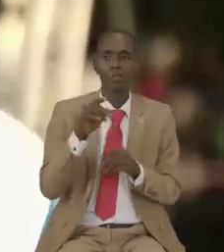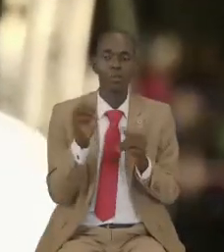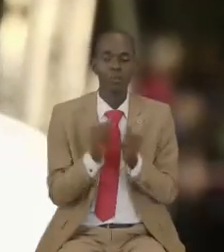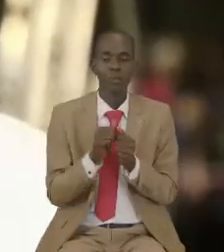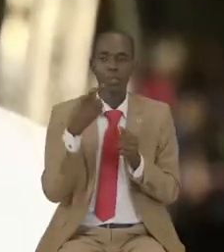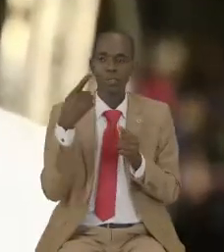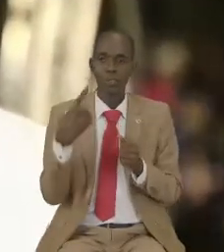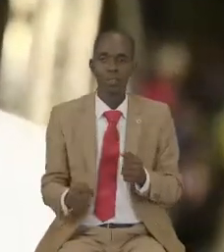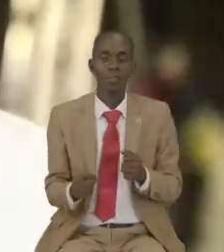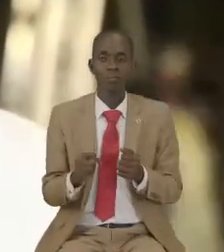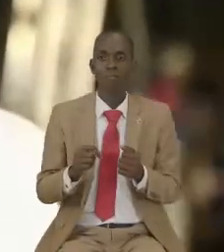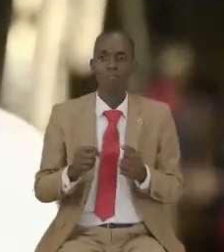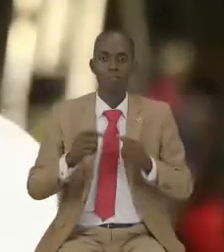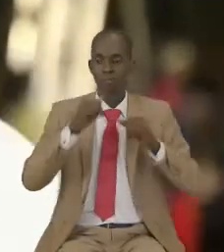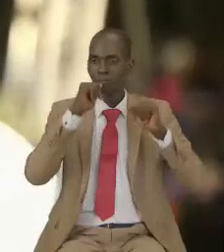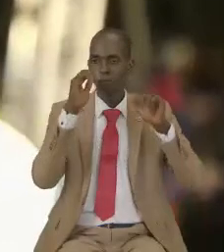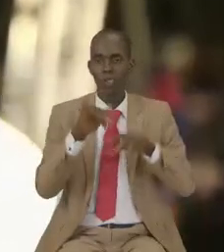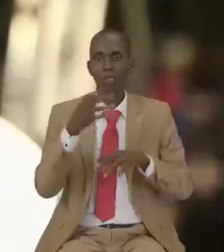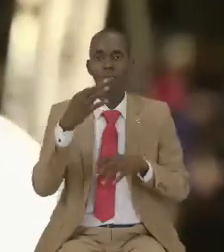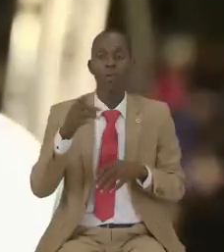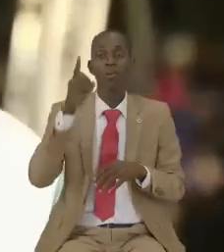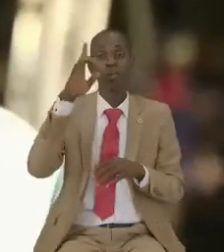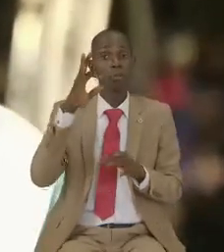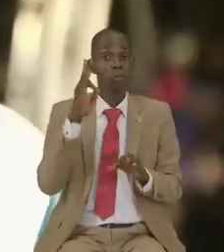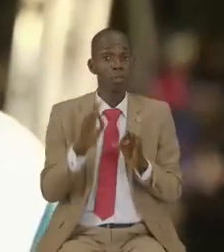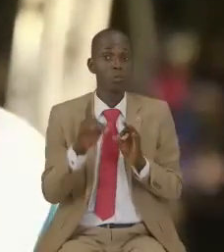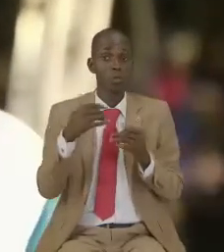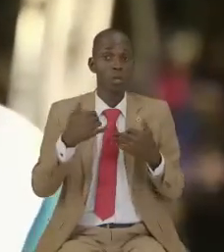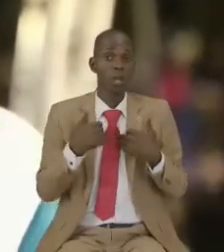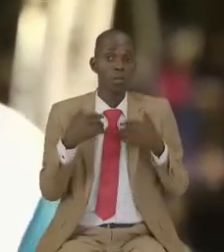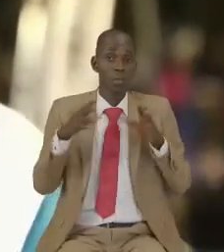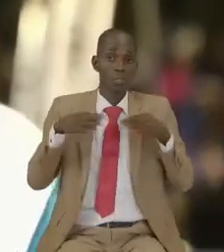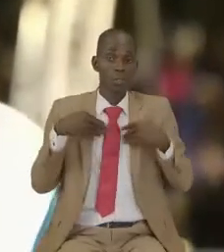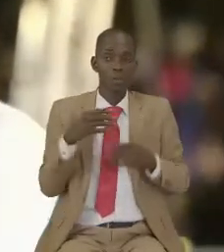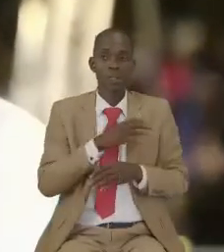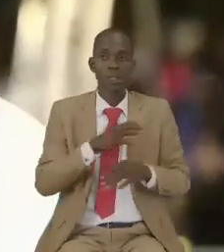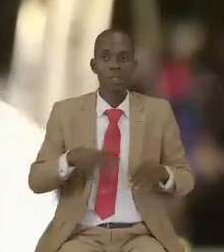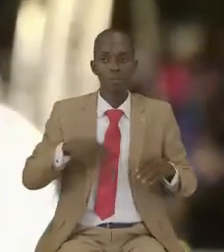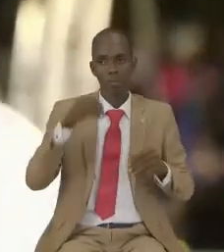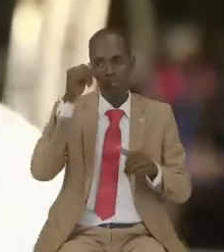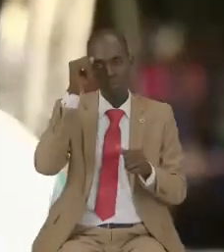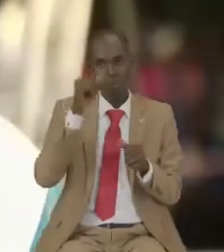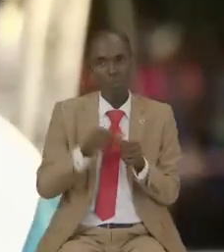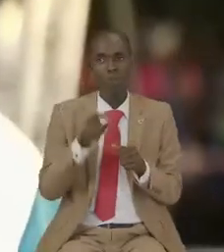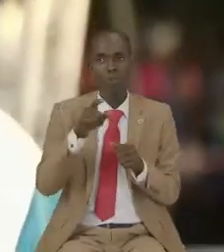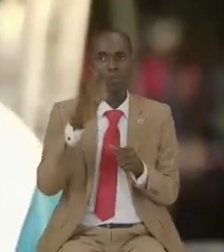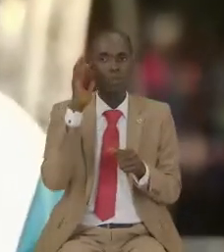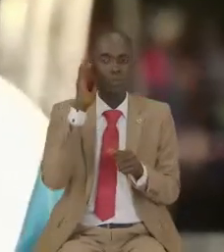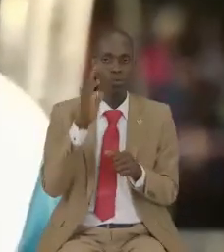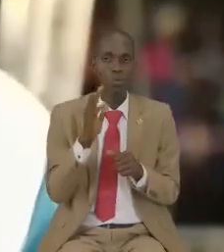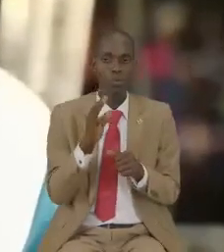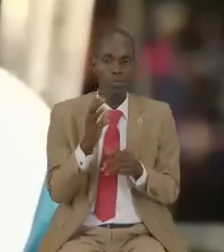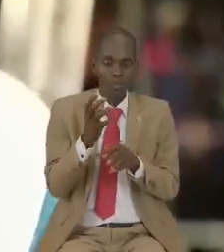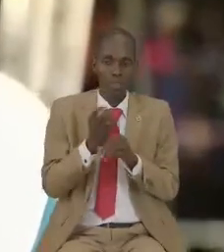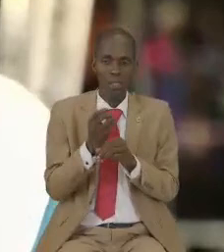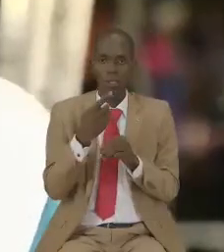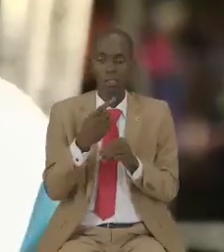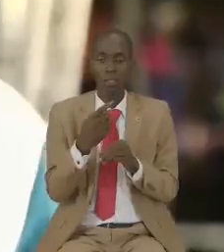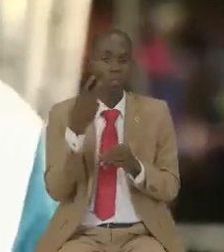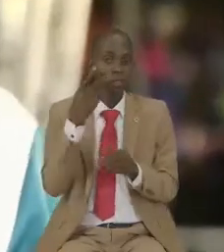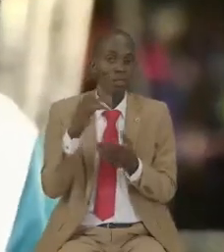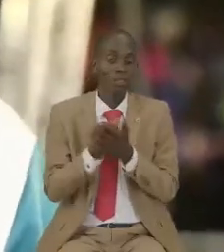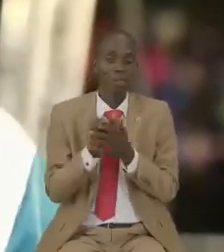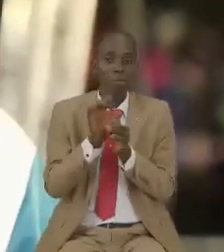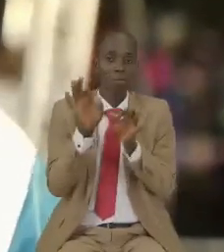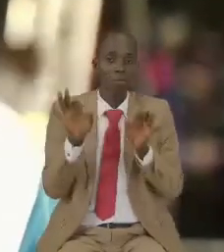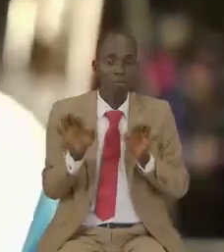freedom. Right now, if you have given your life to Christ already, remember, you are filling the form, you are ready to give us your details. And for those